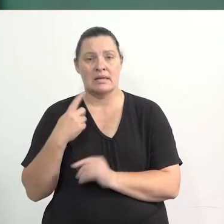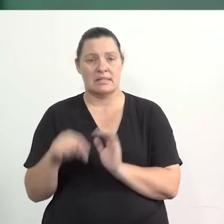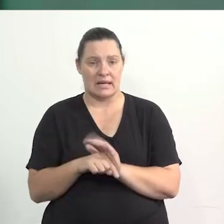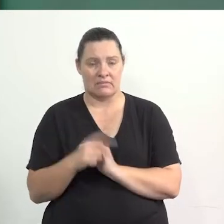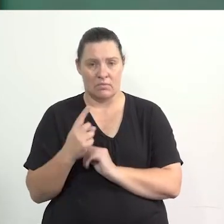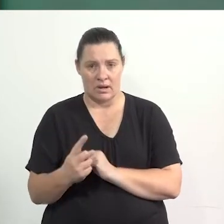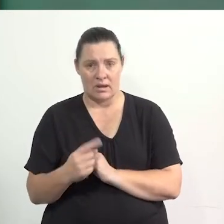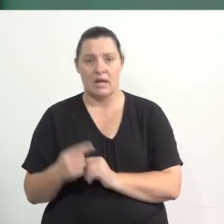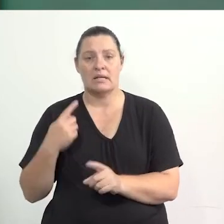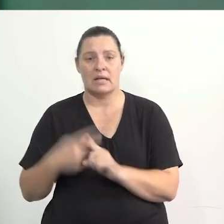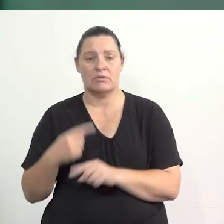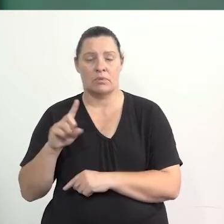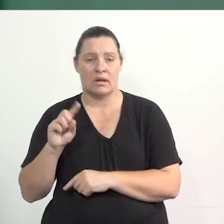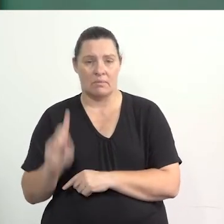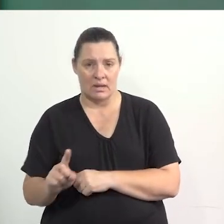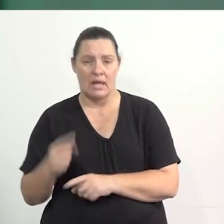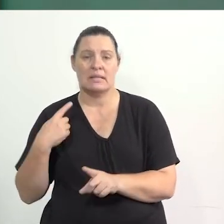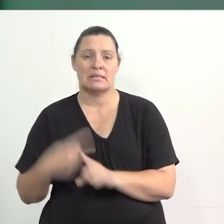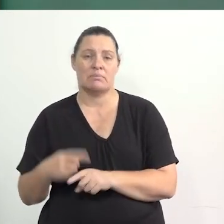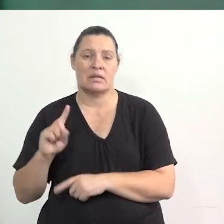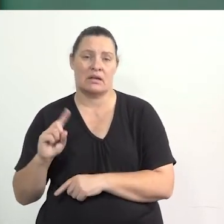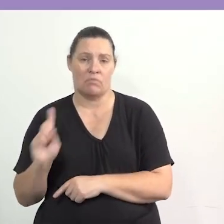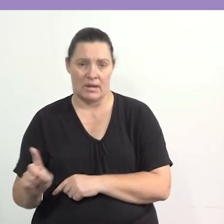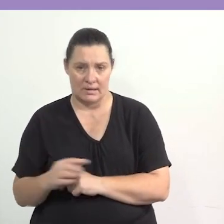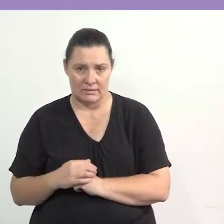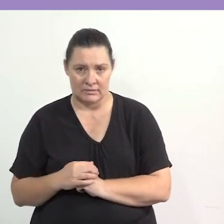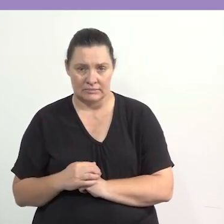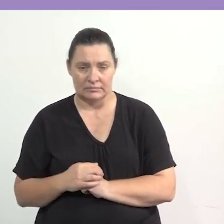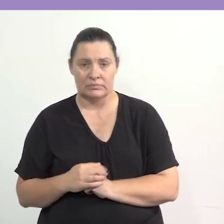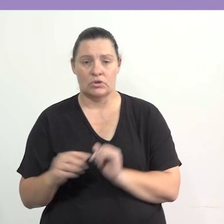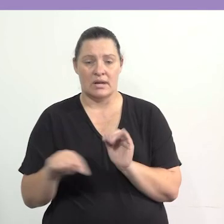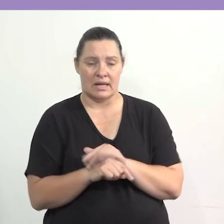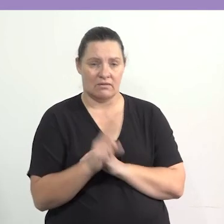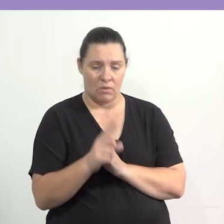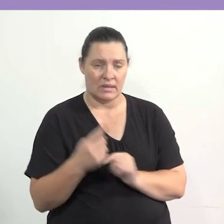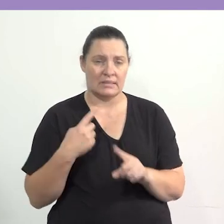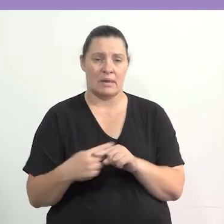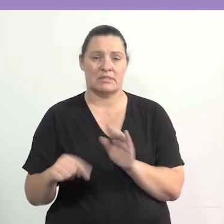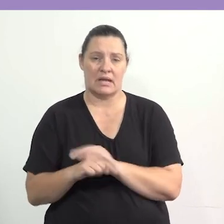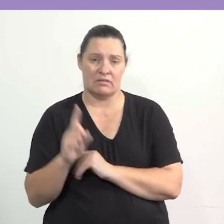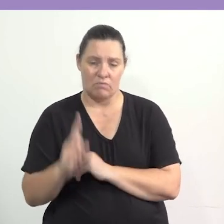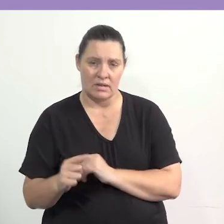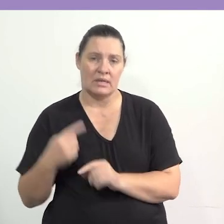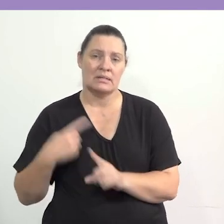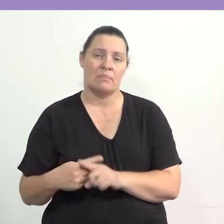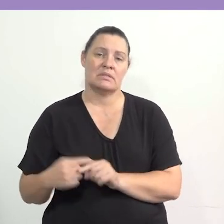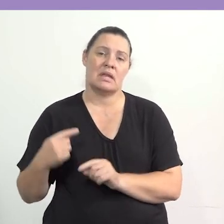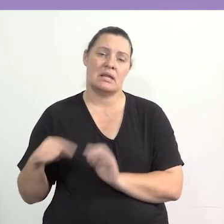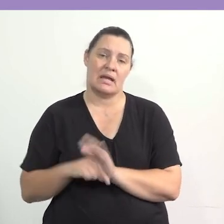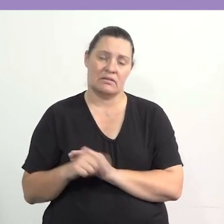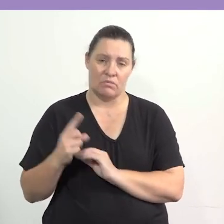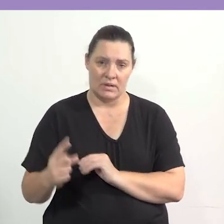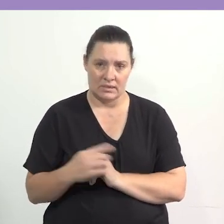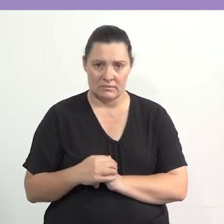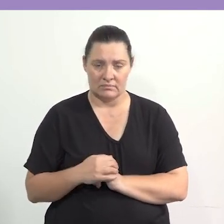negative 1 multiplied by negative 1 multiplied by negative 1. So negative 1 multiplied by negative 1 multiplied by